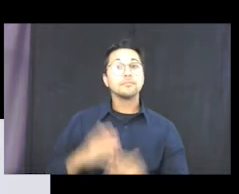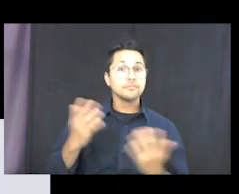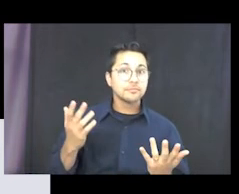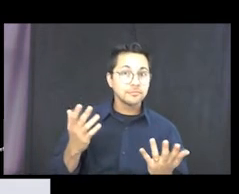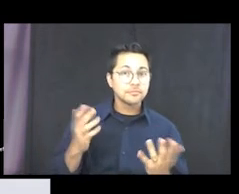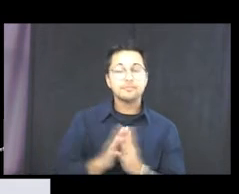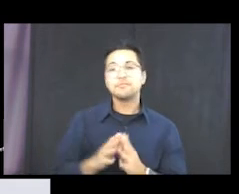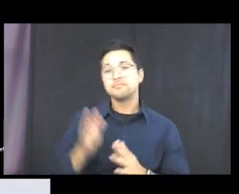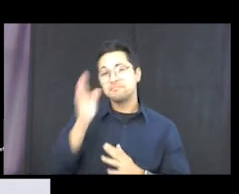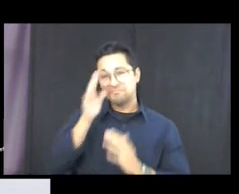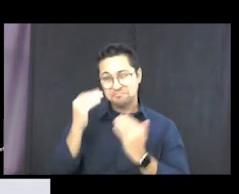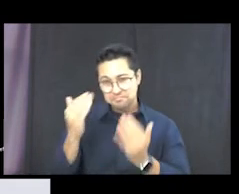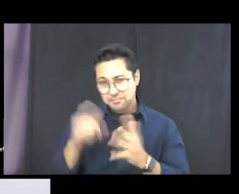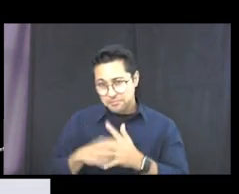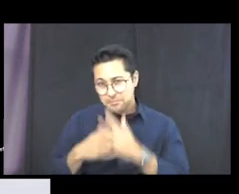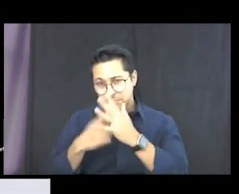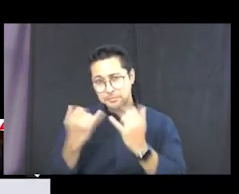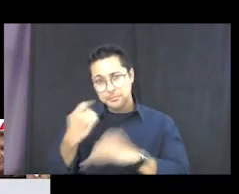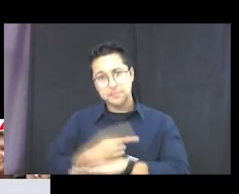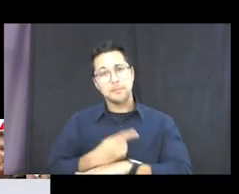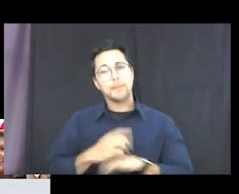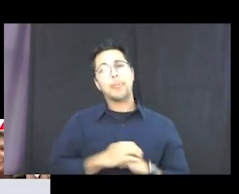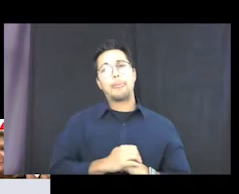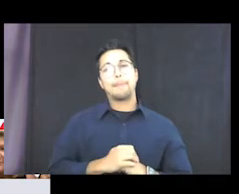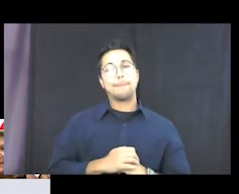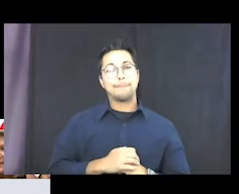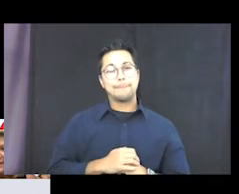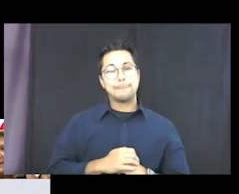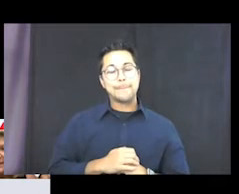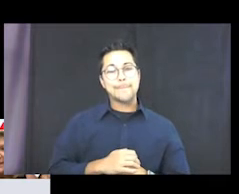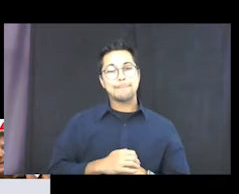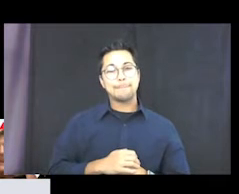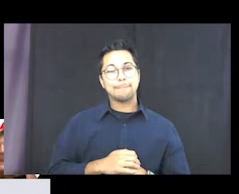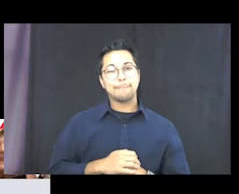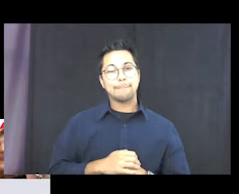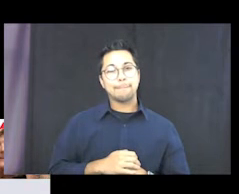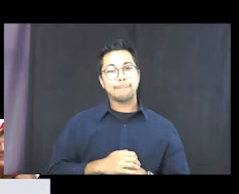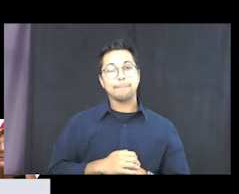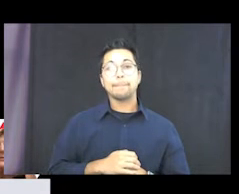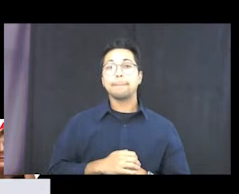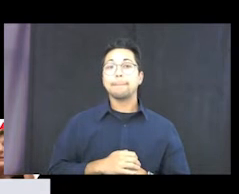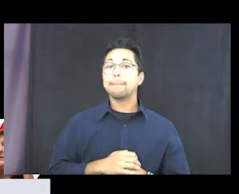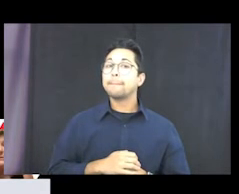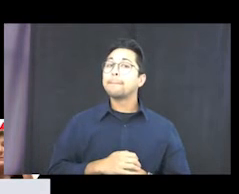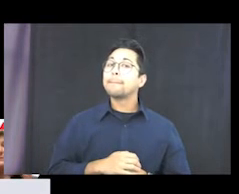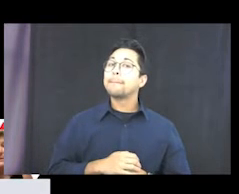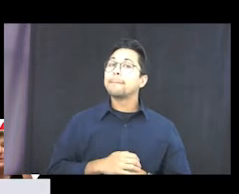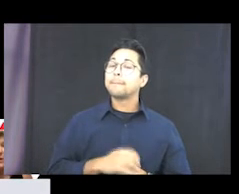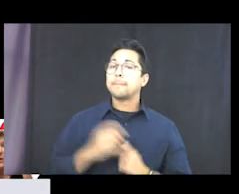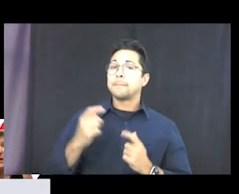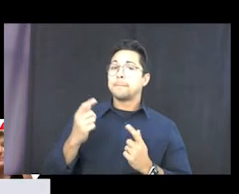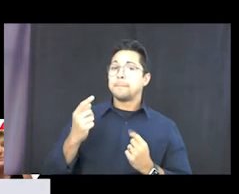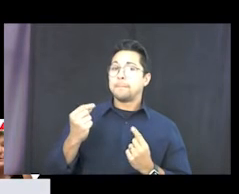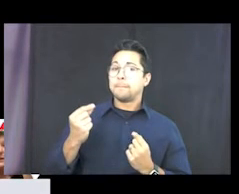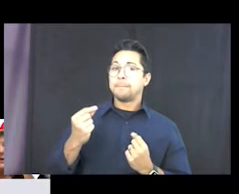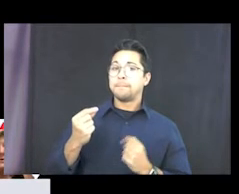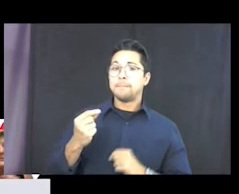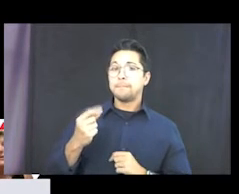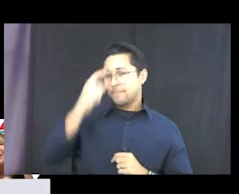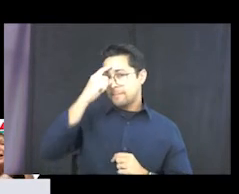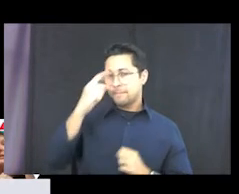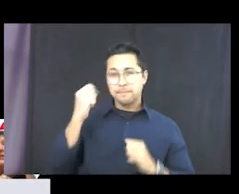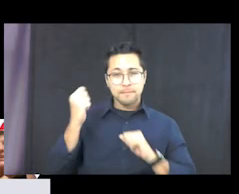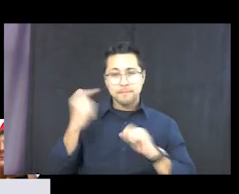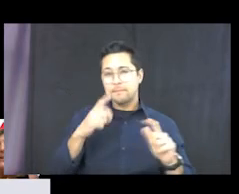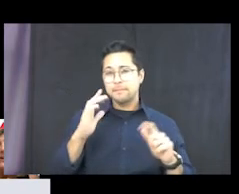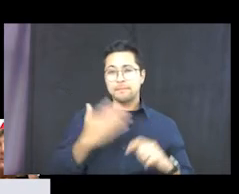So we're going to get started today. And we're going to, within in between all of